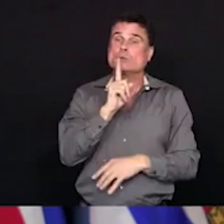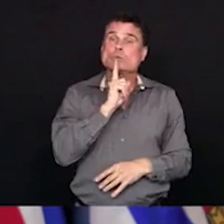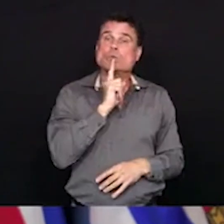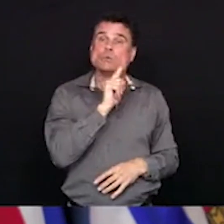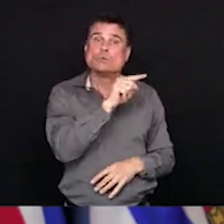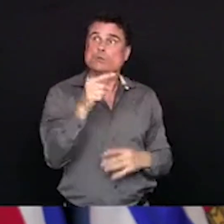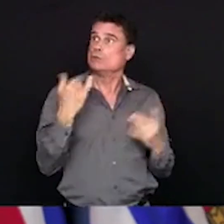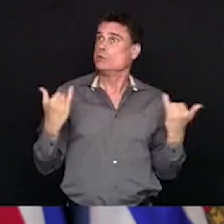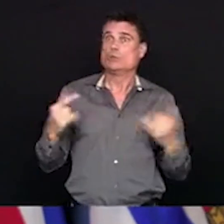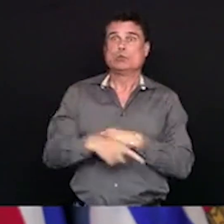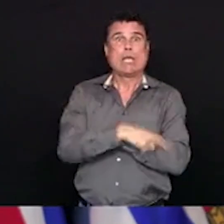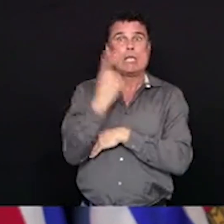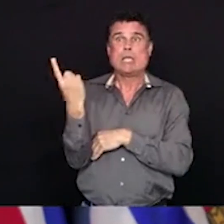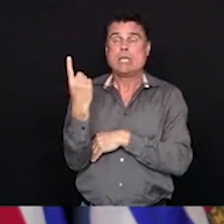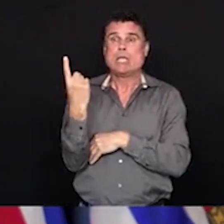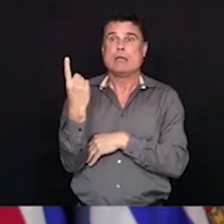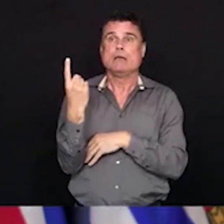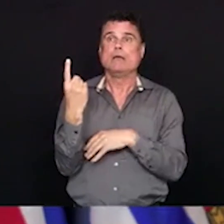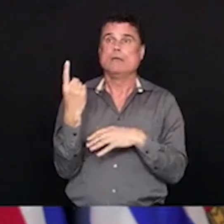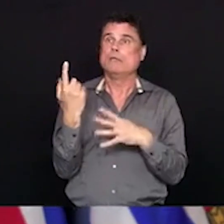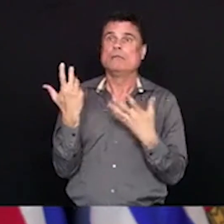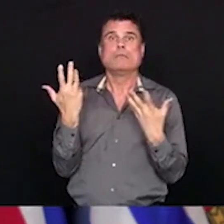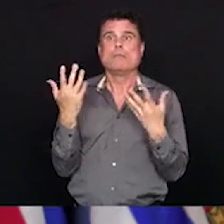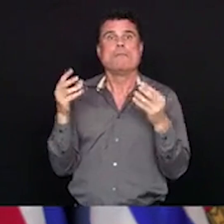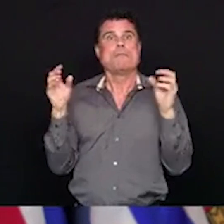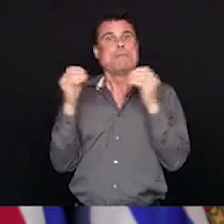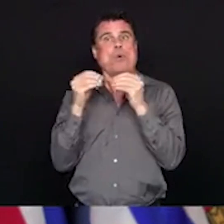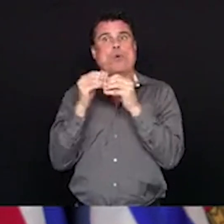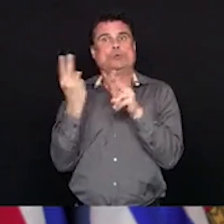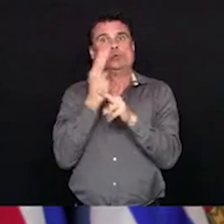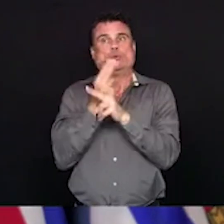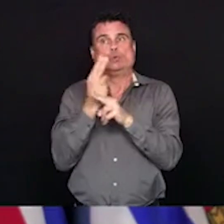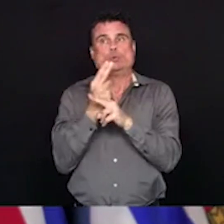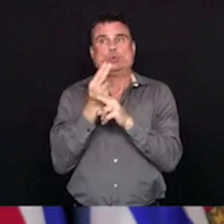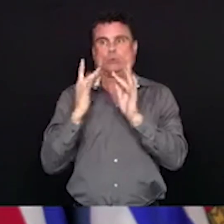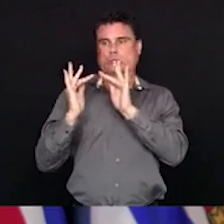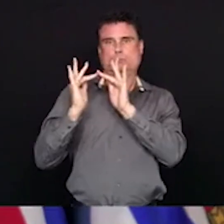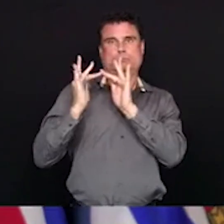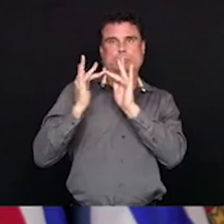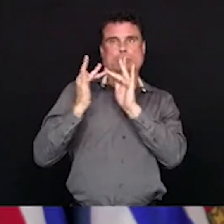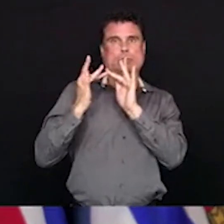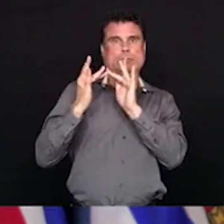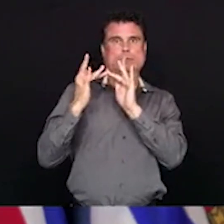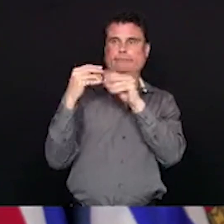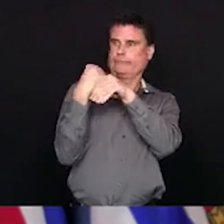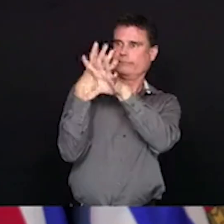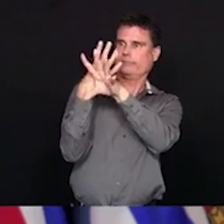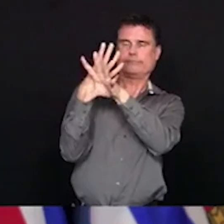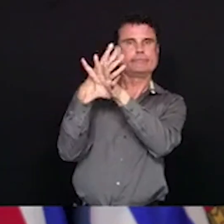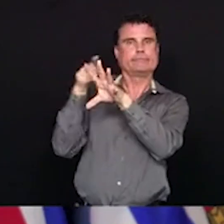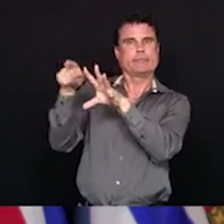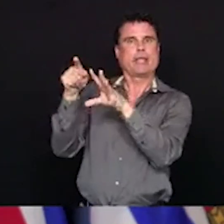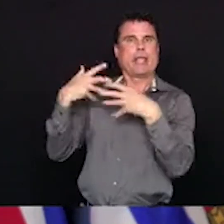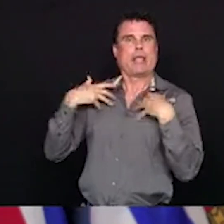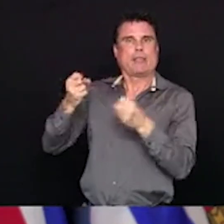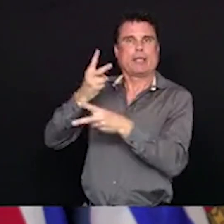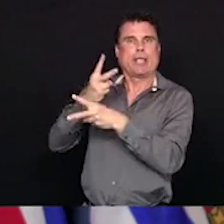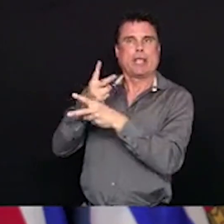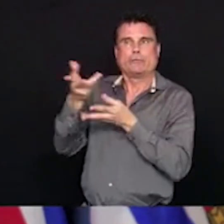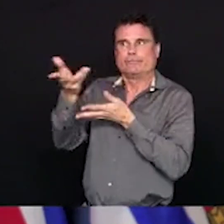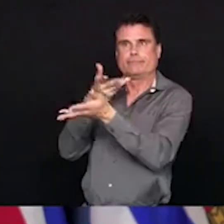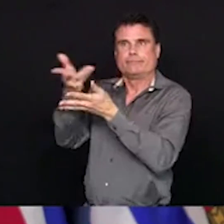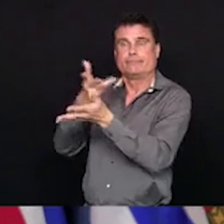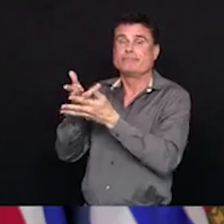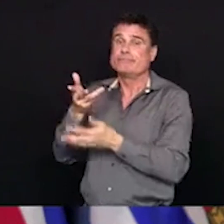of several times, and that this is going to have important long-term implications because for many people it's succeeding. And I'll